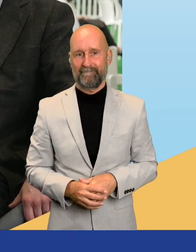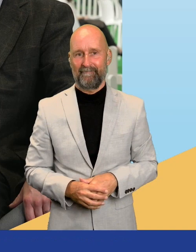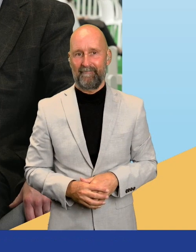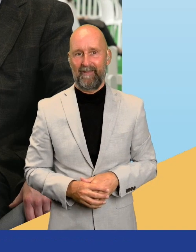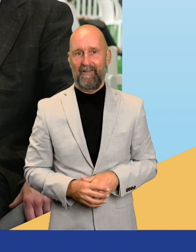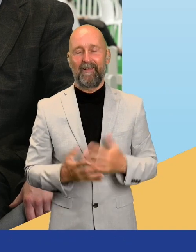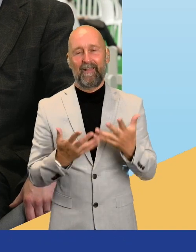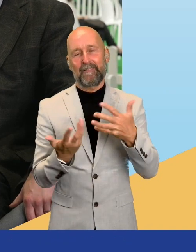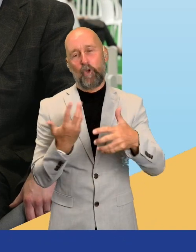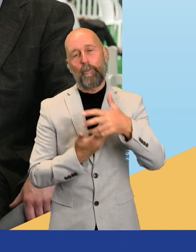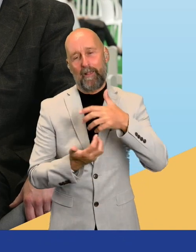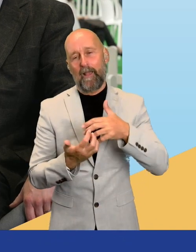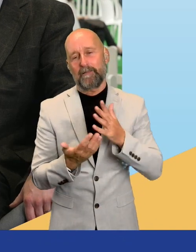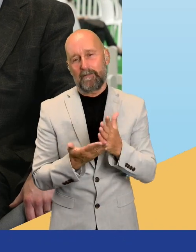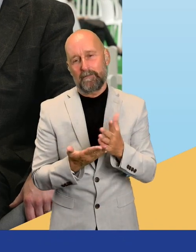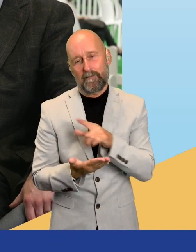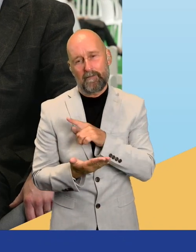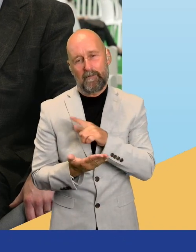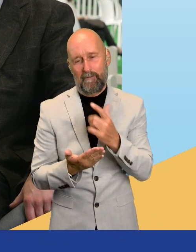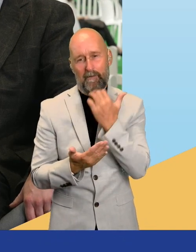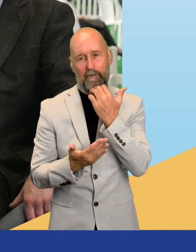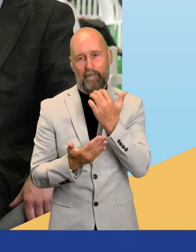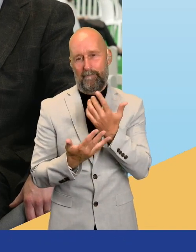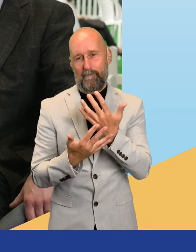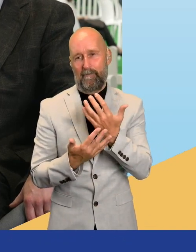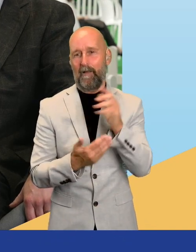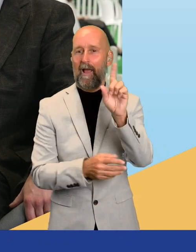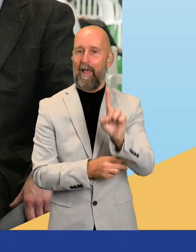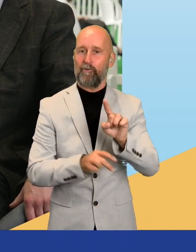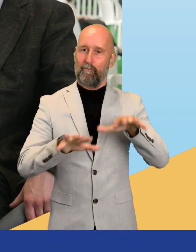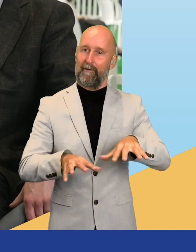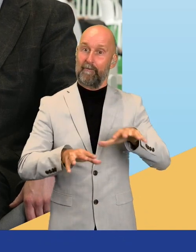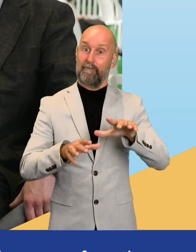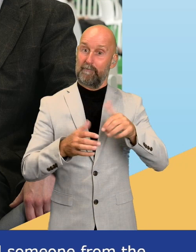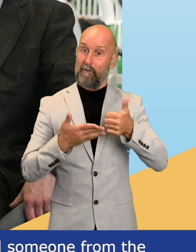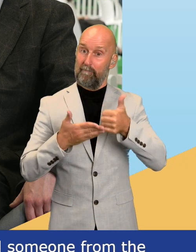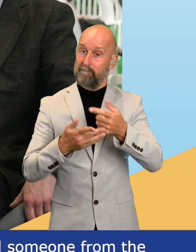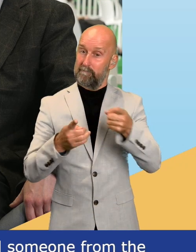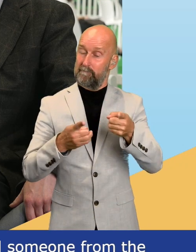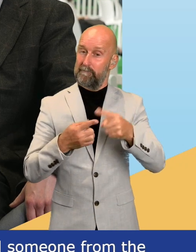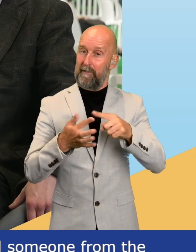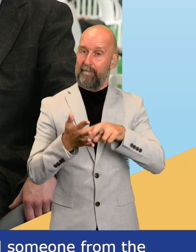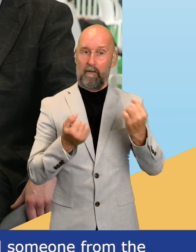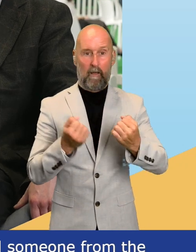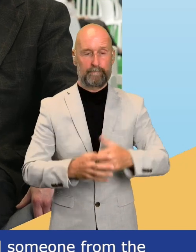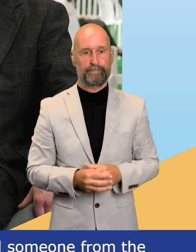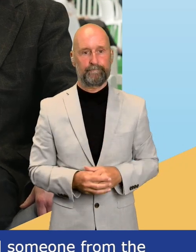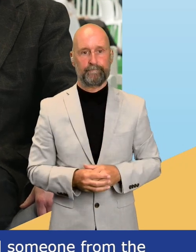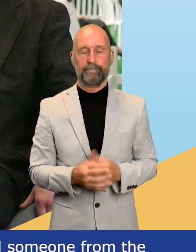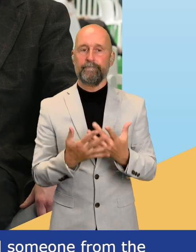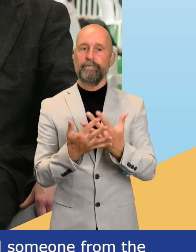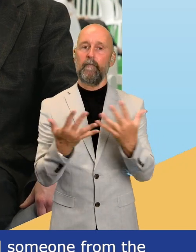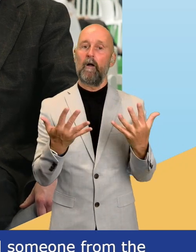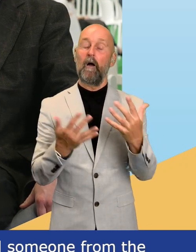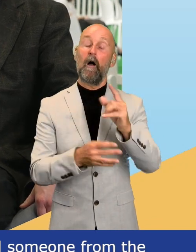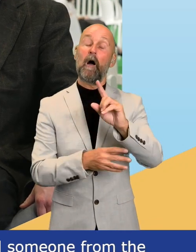it's a little bit more complicated than that. I mean, my understanding is yes. So one of the main reasons why is the majority of electric